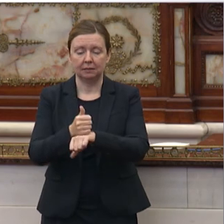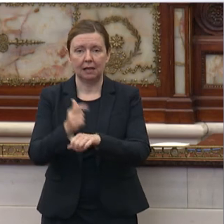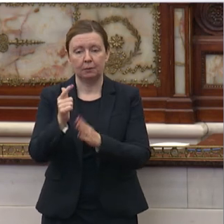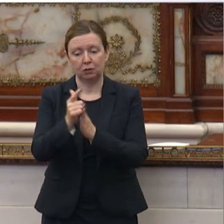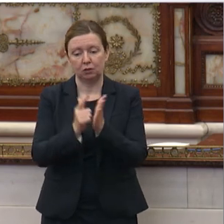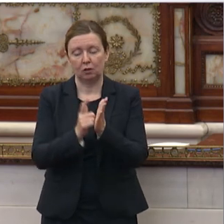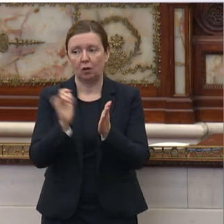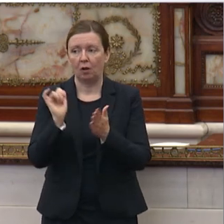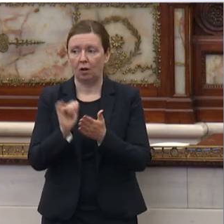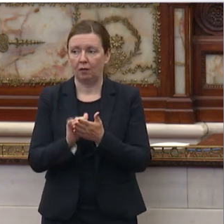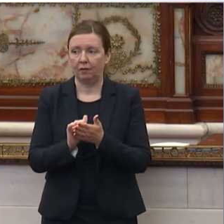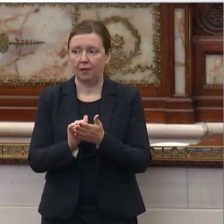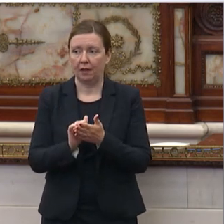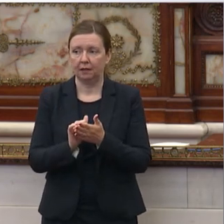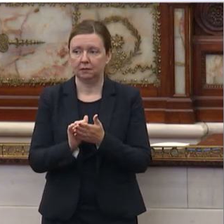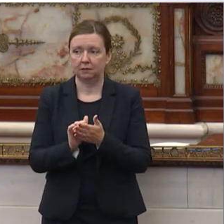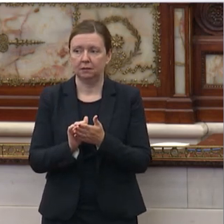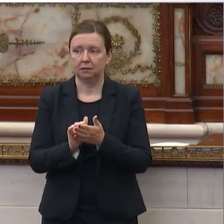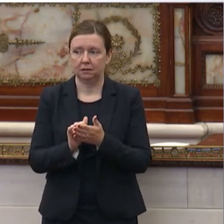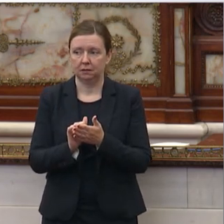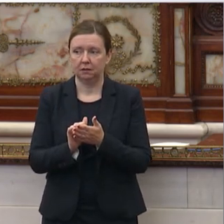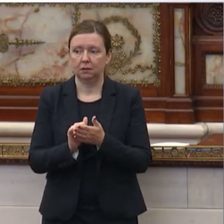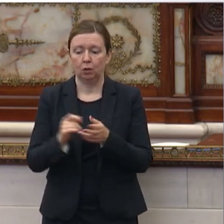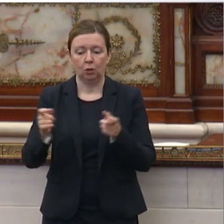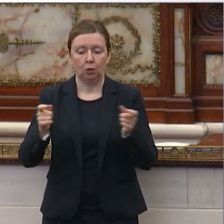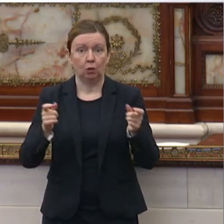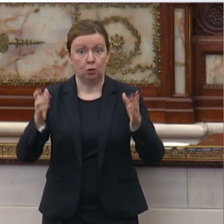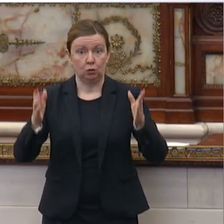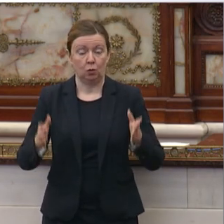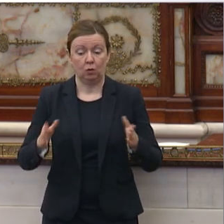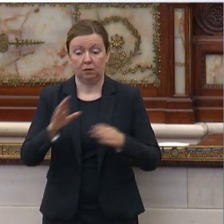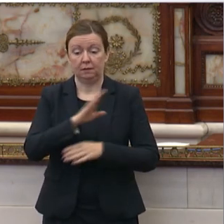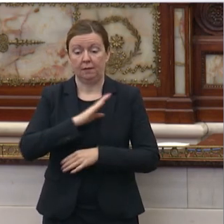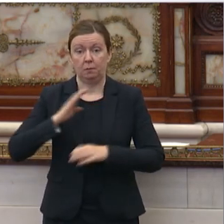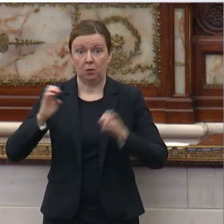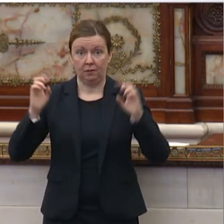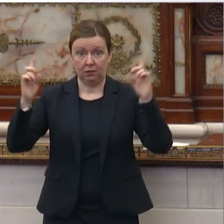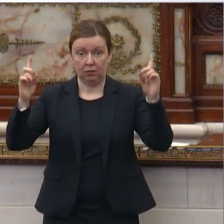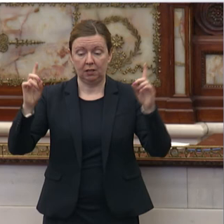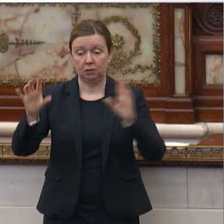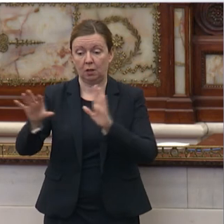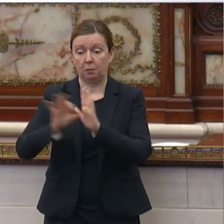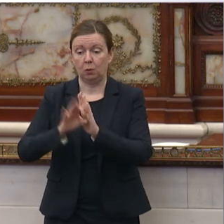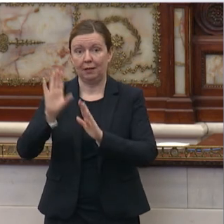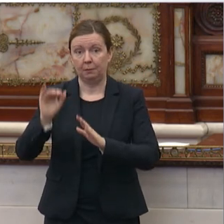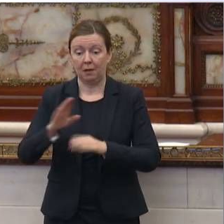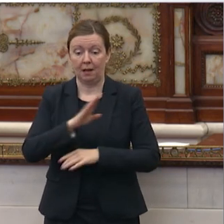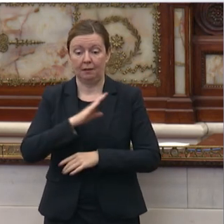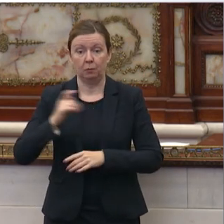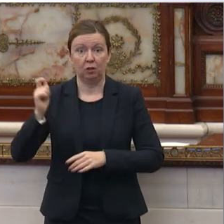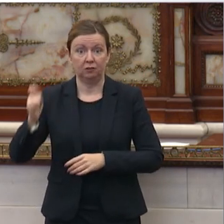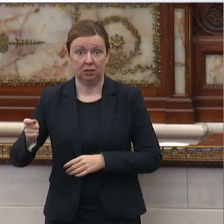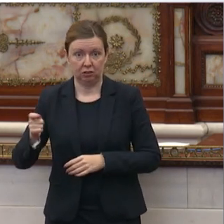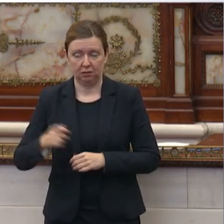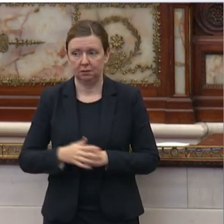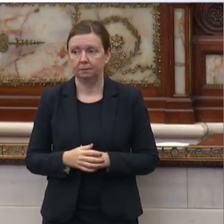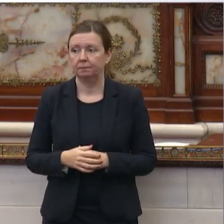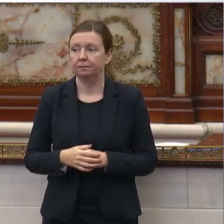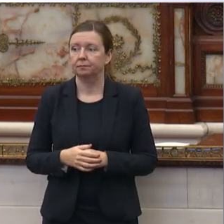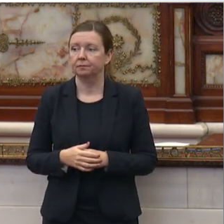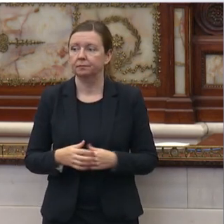that the controllers of the Board of Education would be appointed by the Board of Judges.